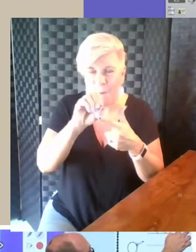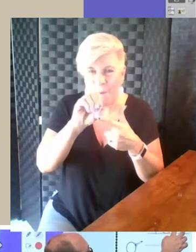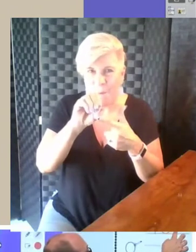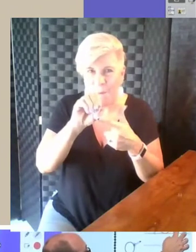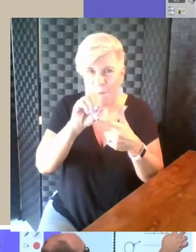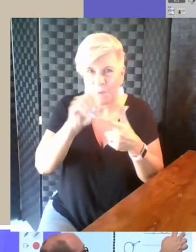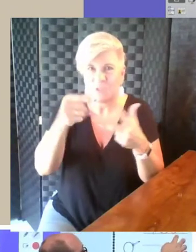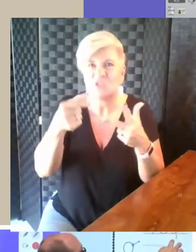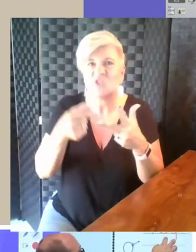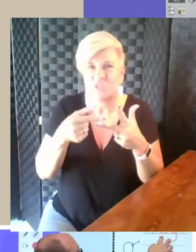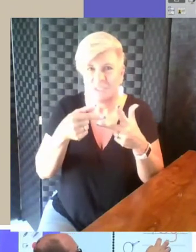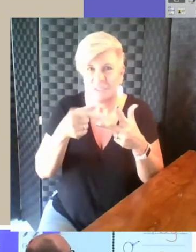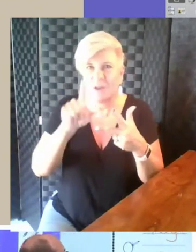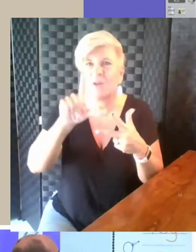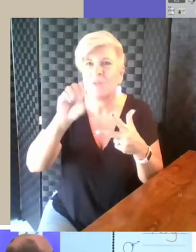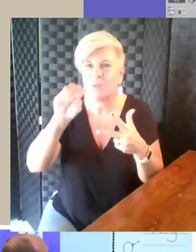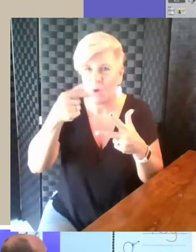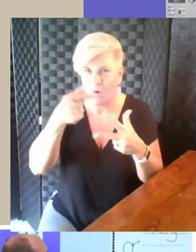G.